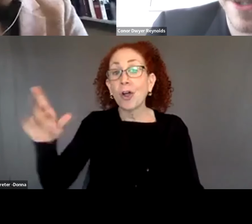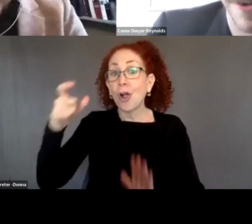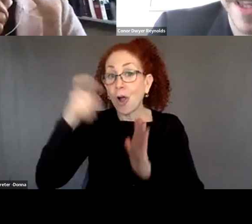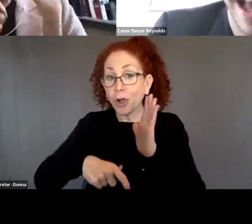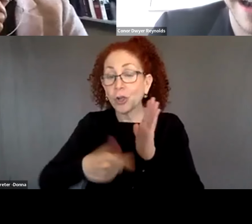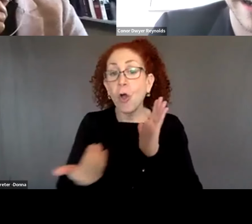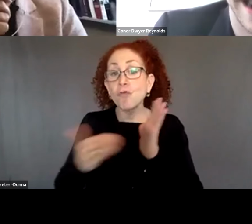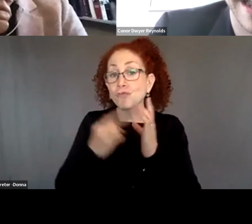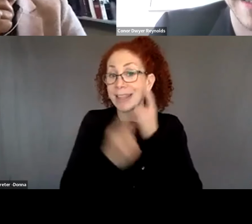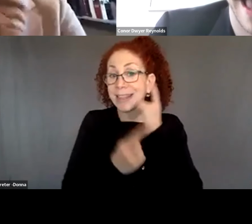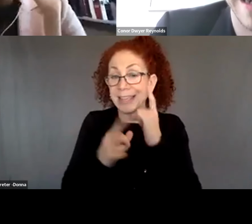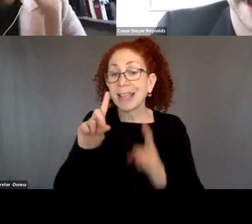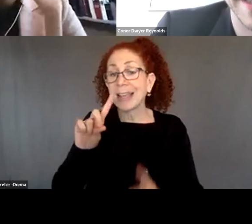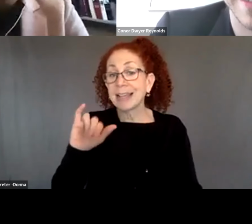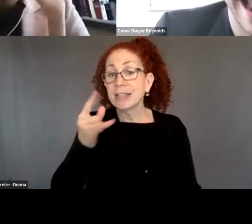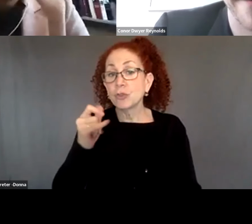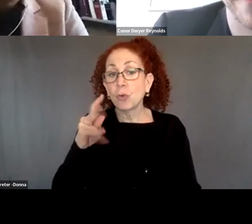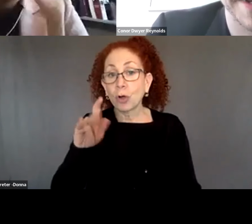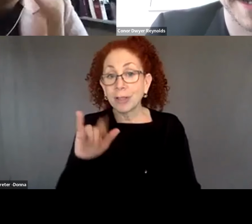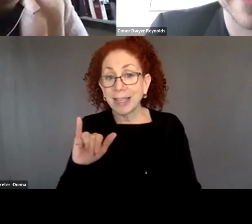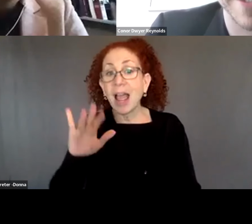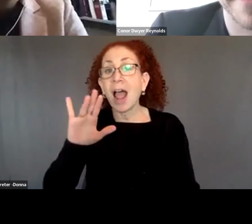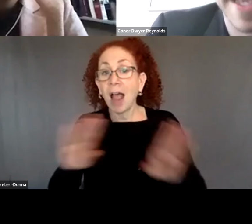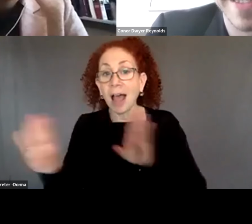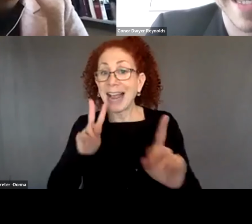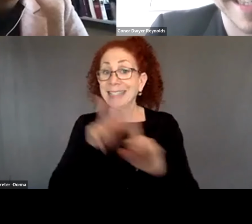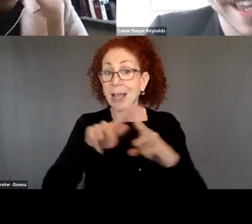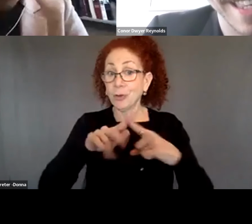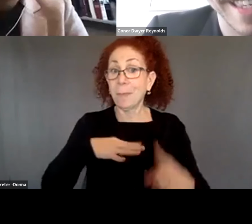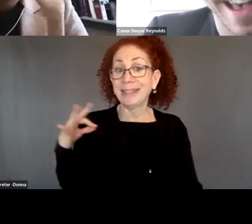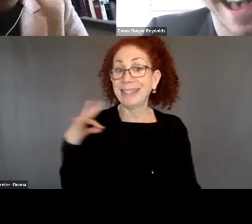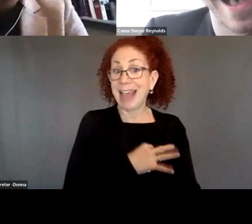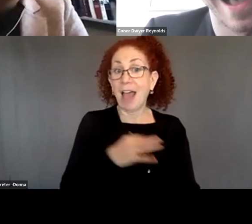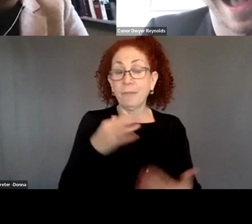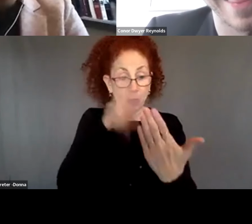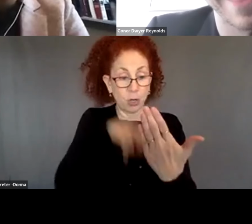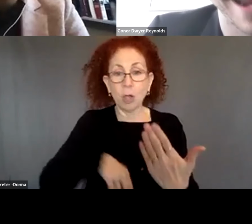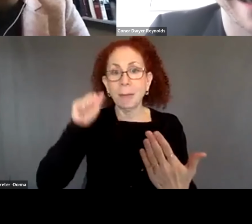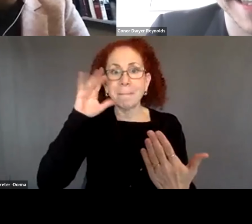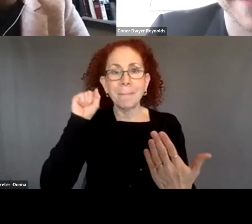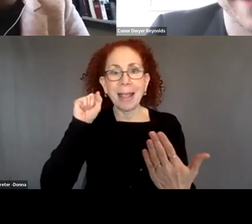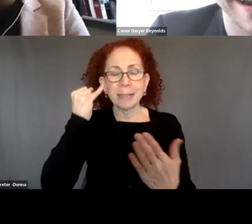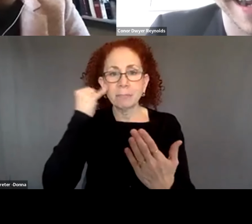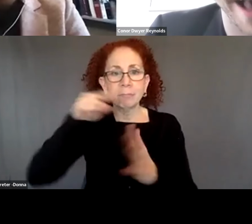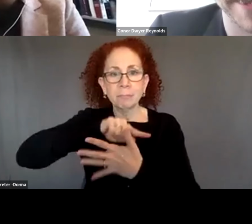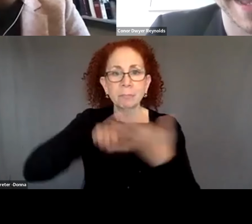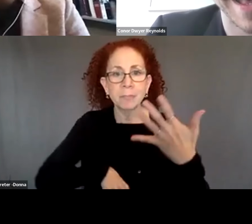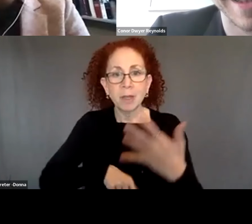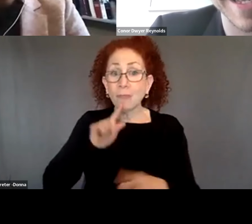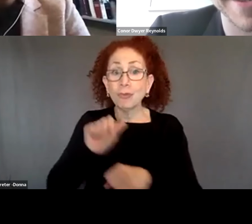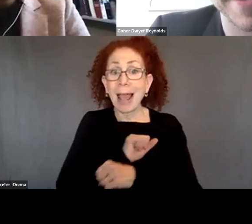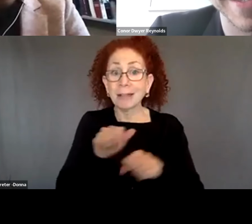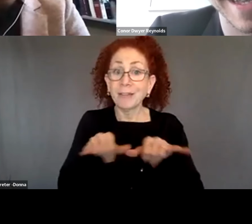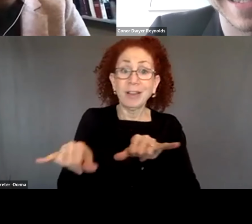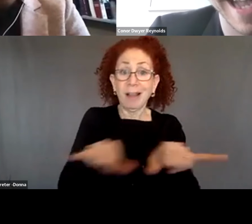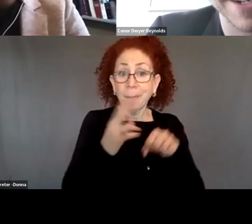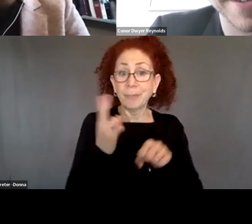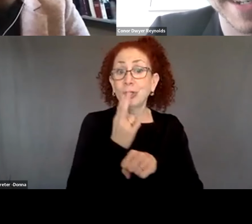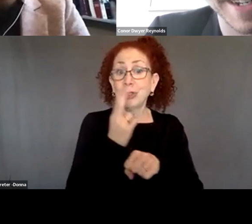Rethinking Disorderly Conduct, I assigned to my staff because of its amazing insights on the realities of a very commonly